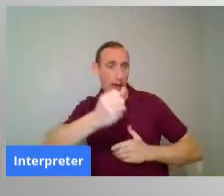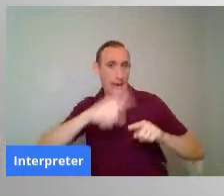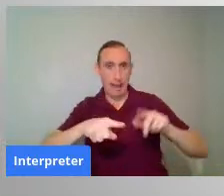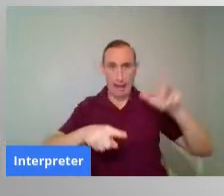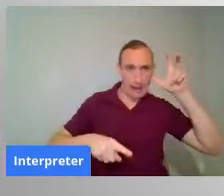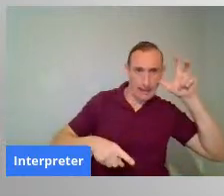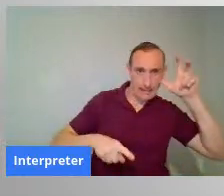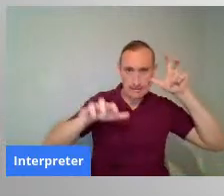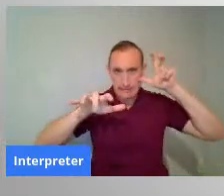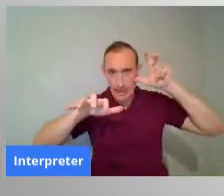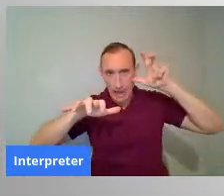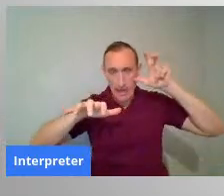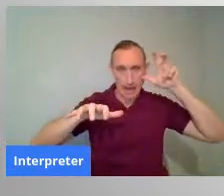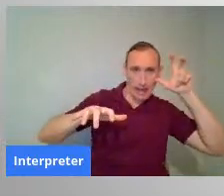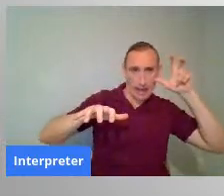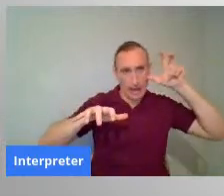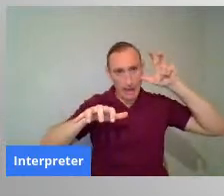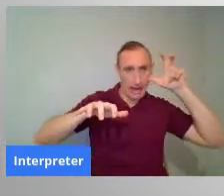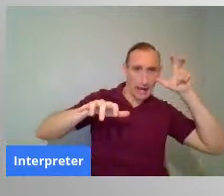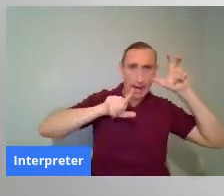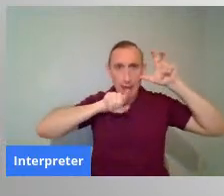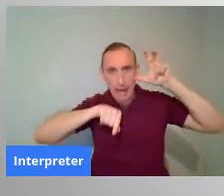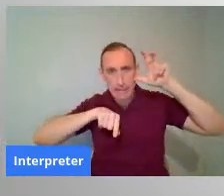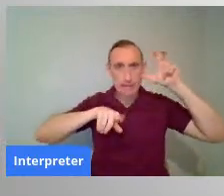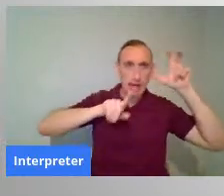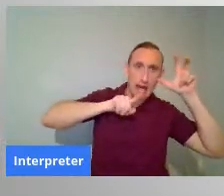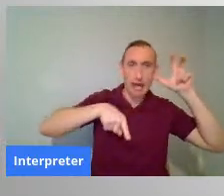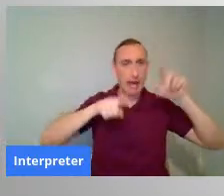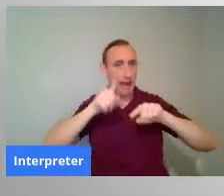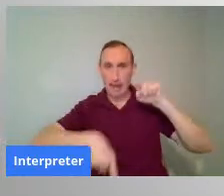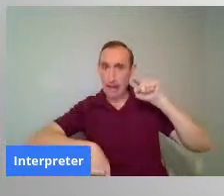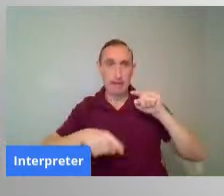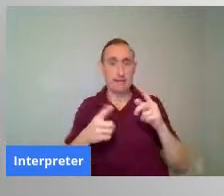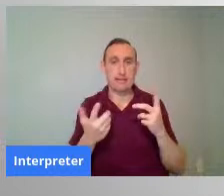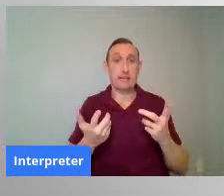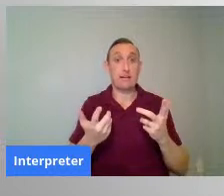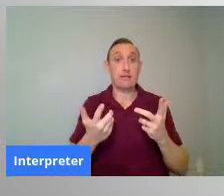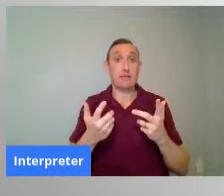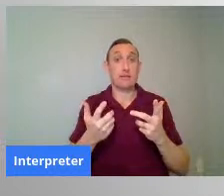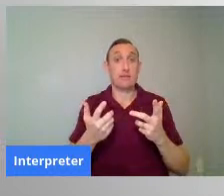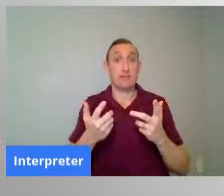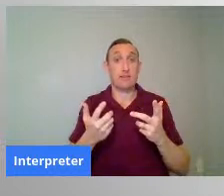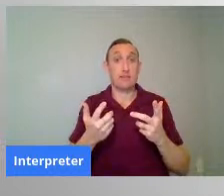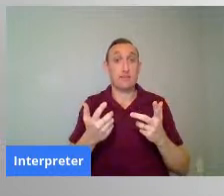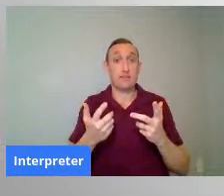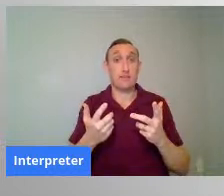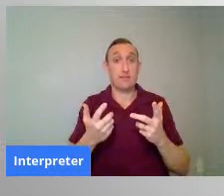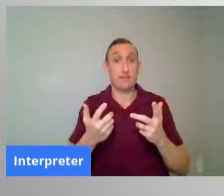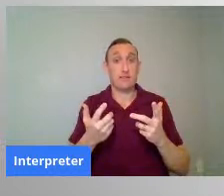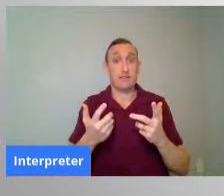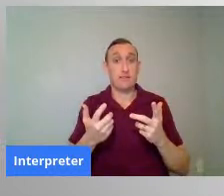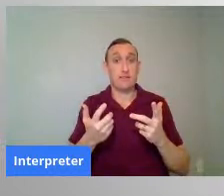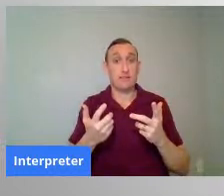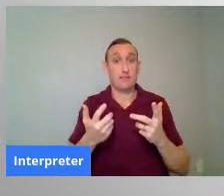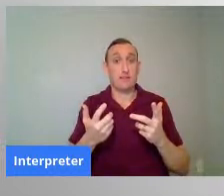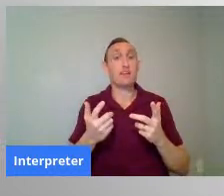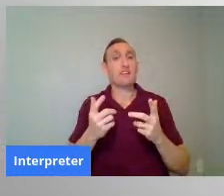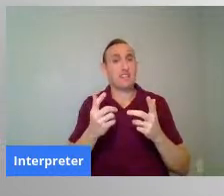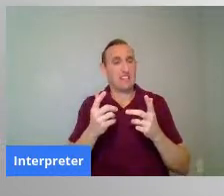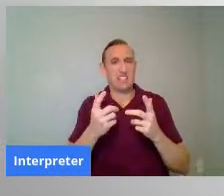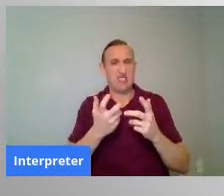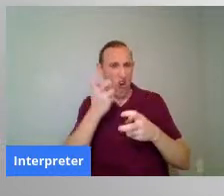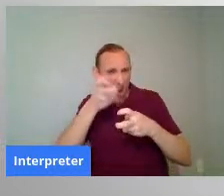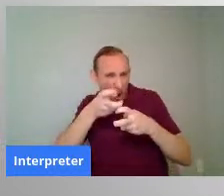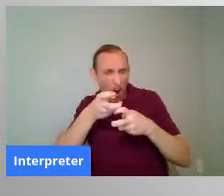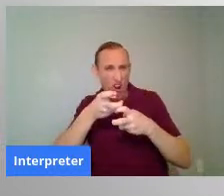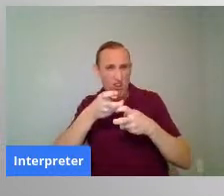been told in the past is that people who are not in the conversation don't know what's in the chat, and it's very difficult